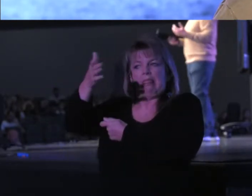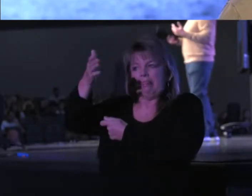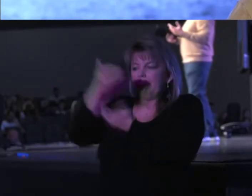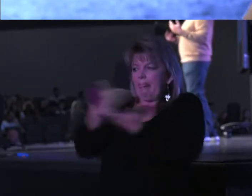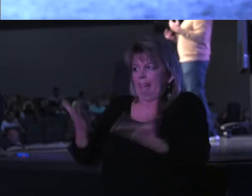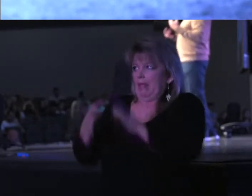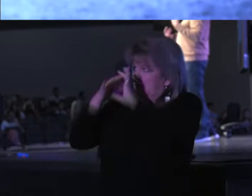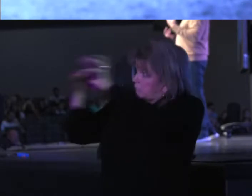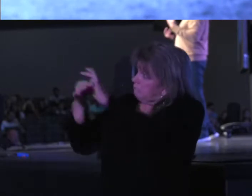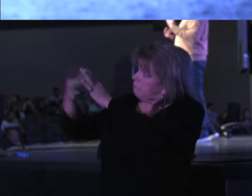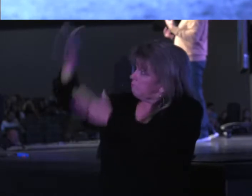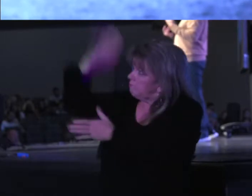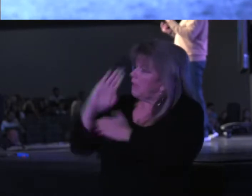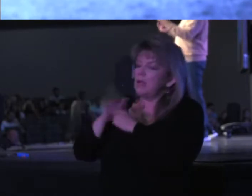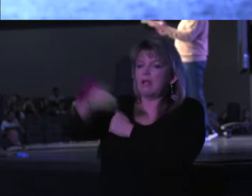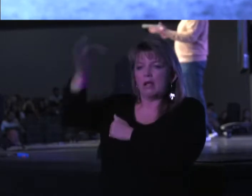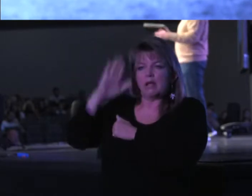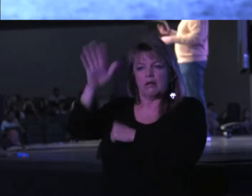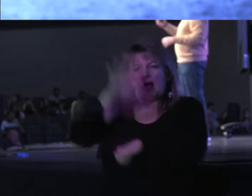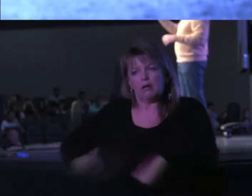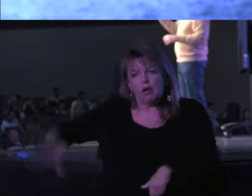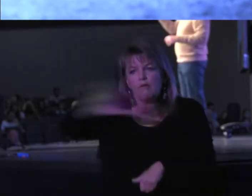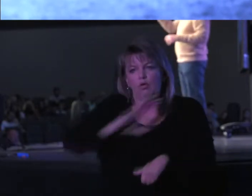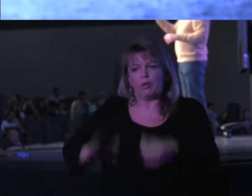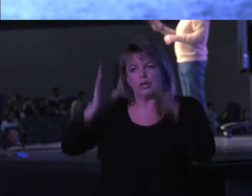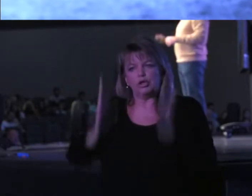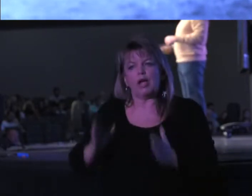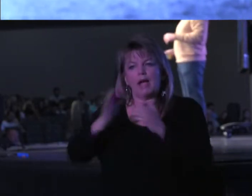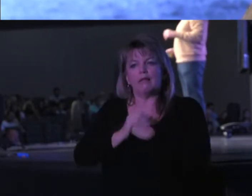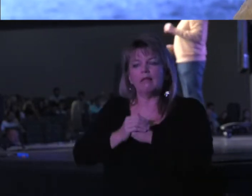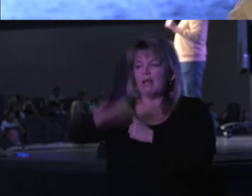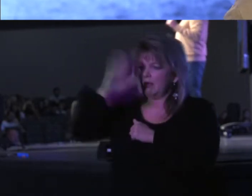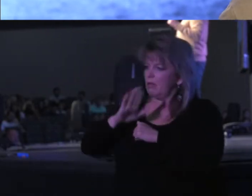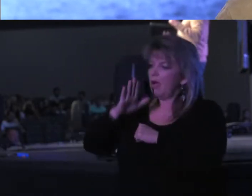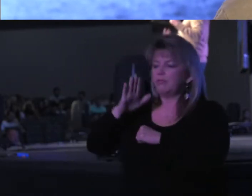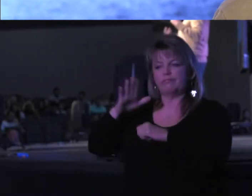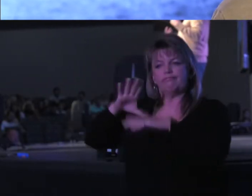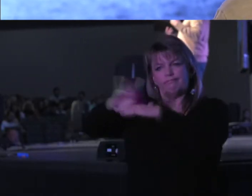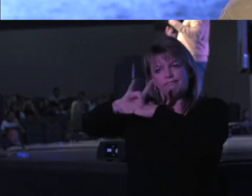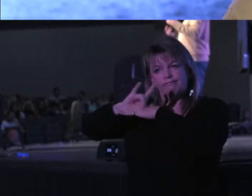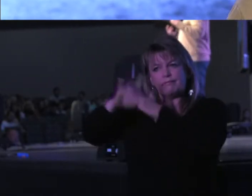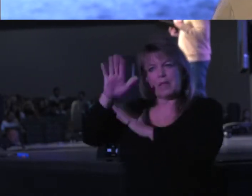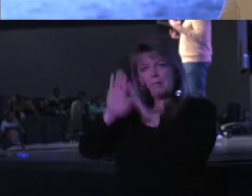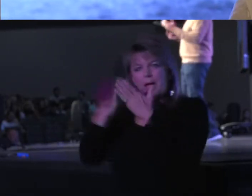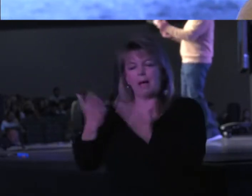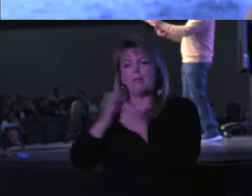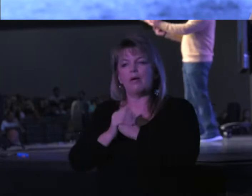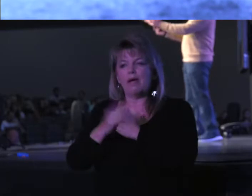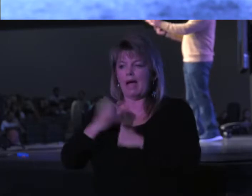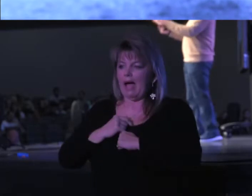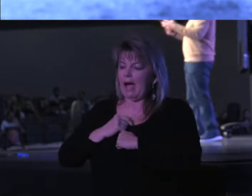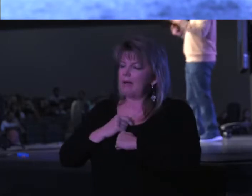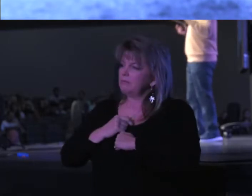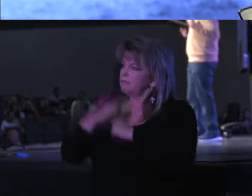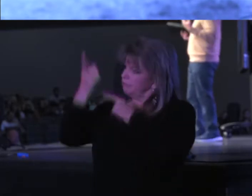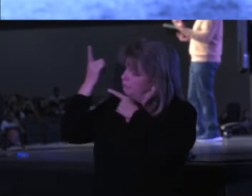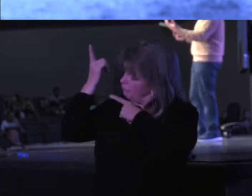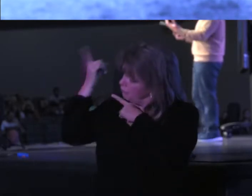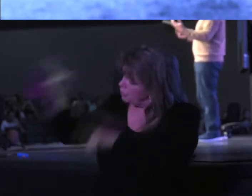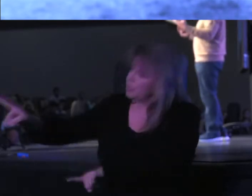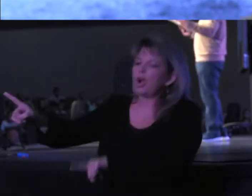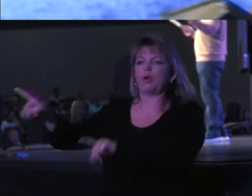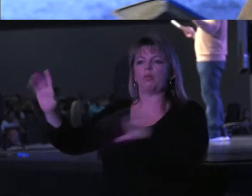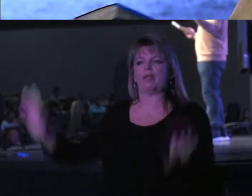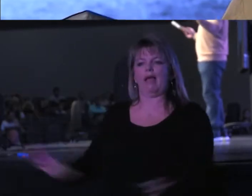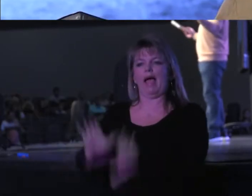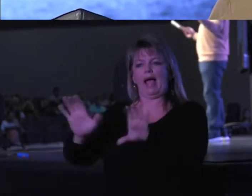more specifically, the God of Christianity, the God of the Bible, and I concur with the